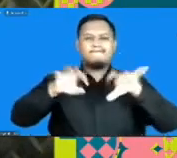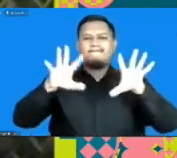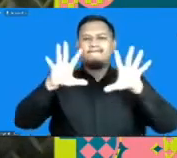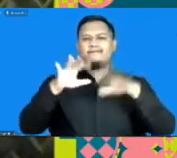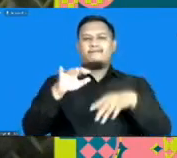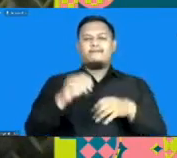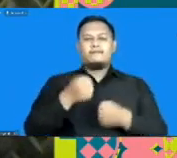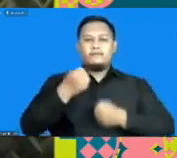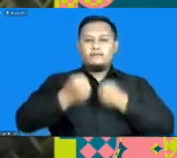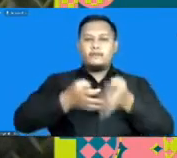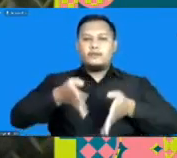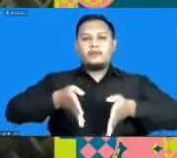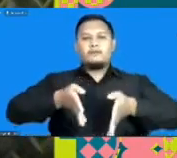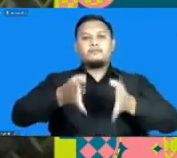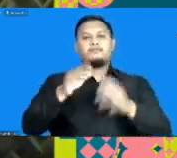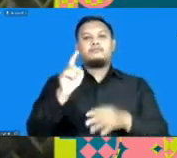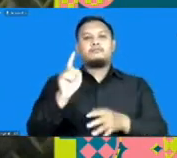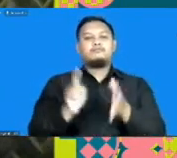begin?